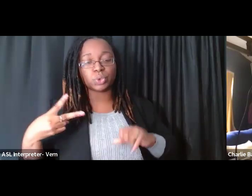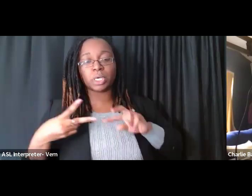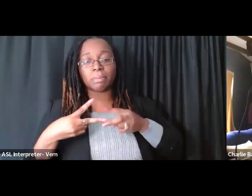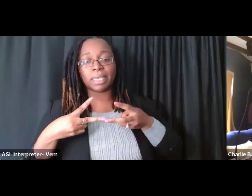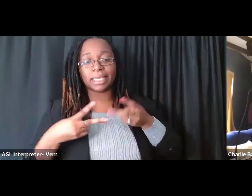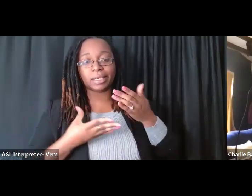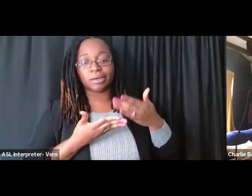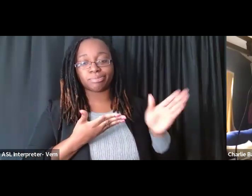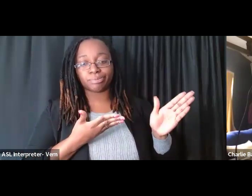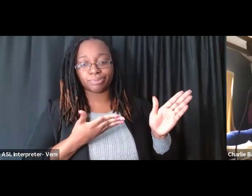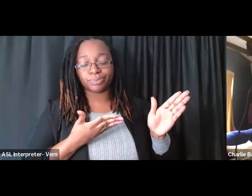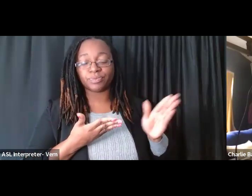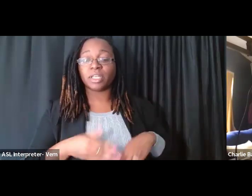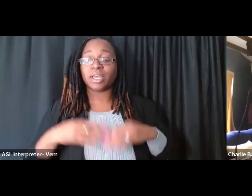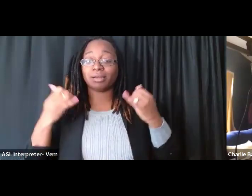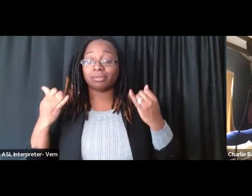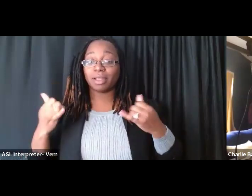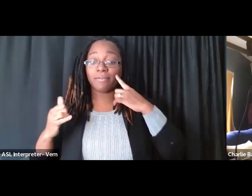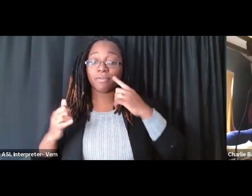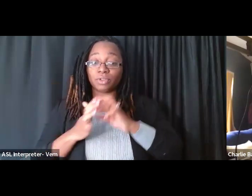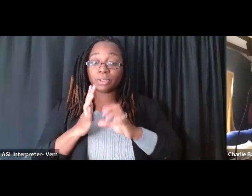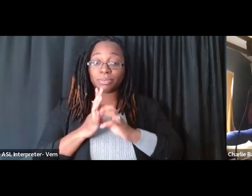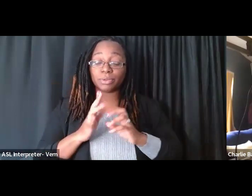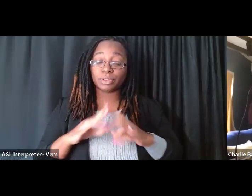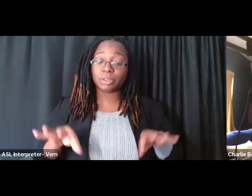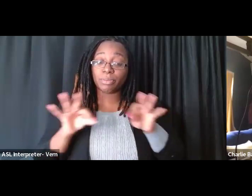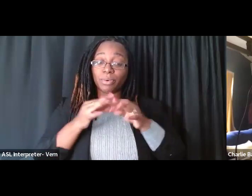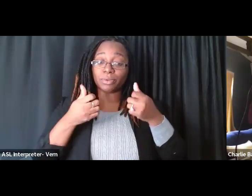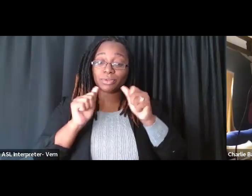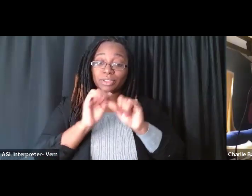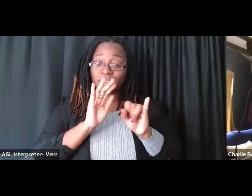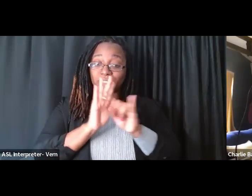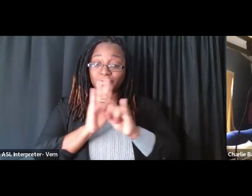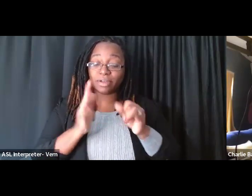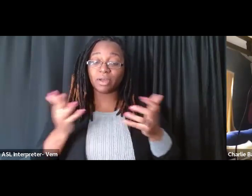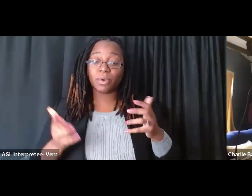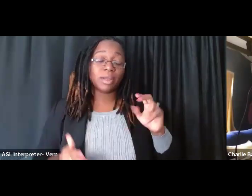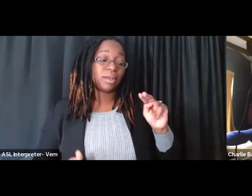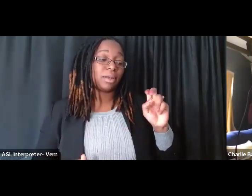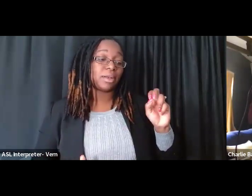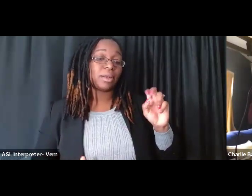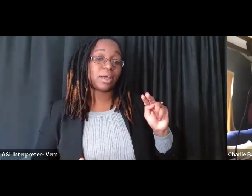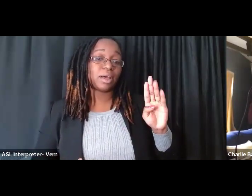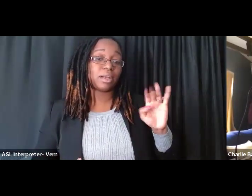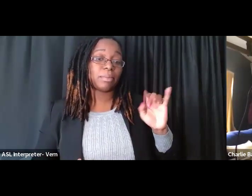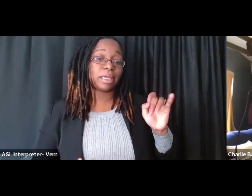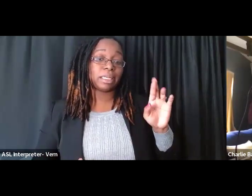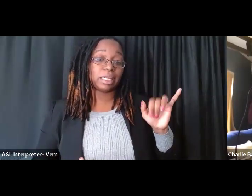other. For the purposes of this chapter, it's important to identify what non-binary means.